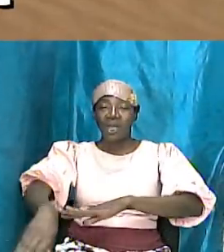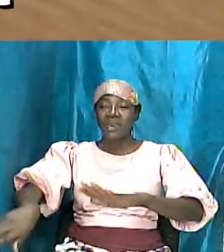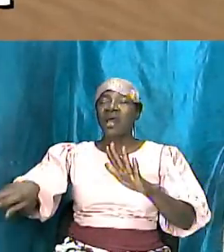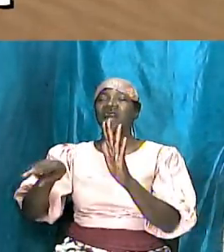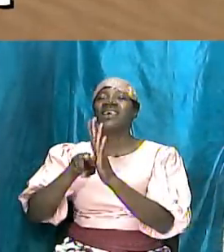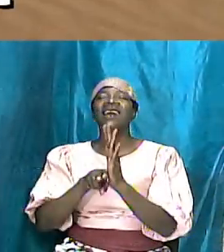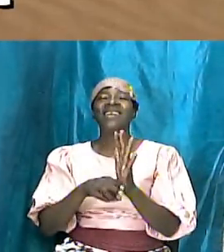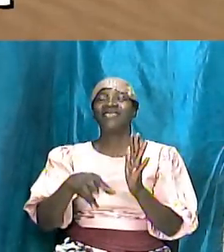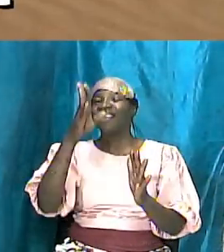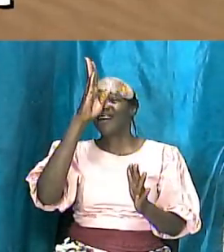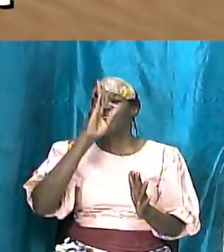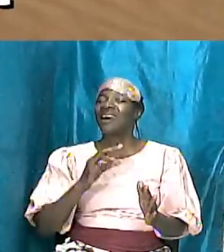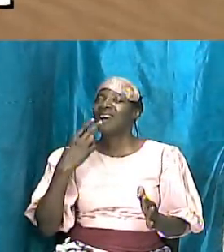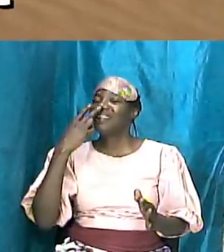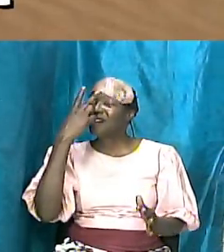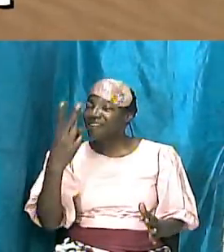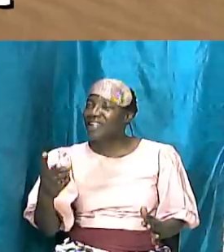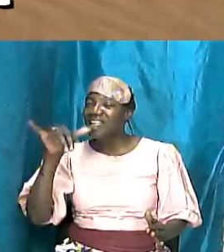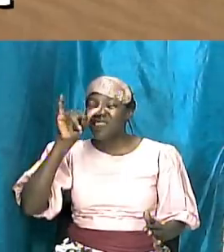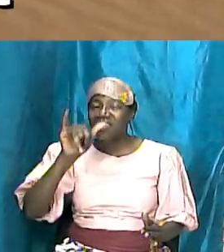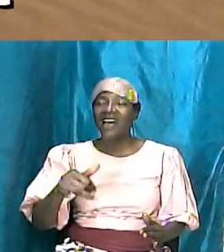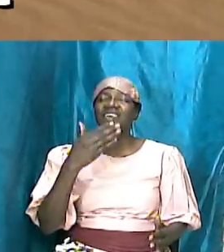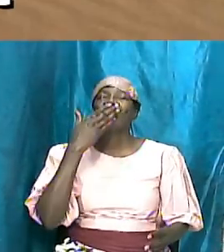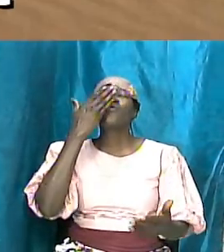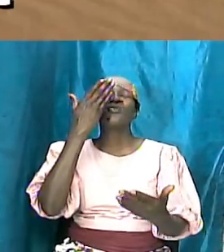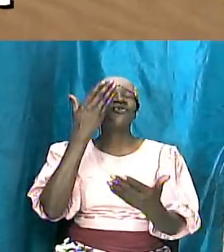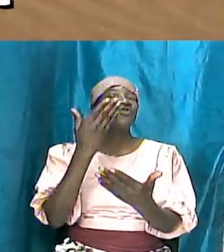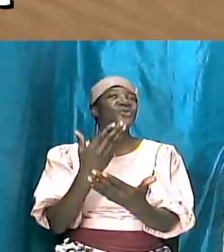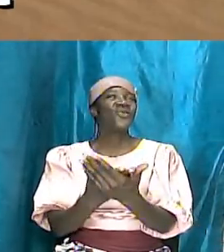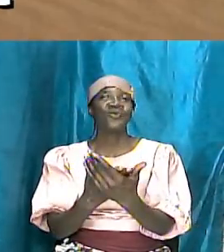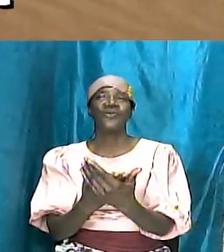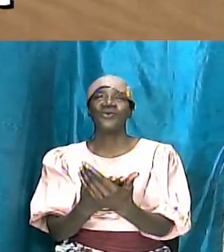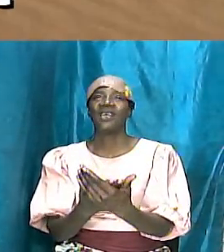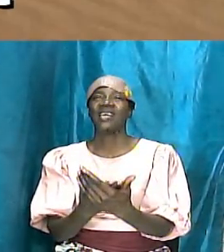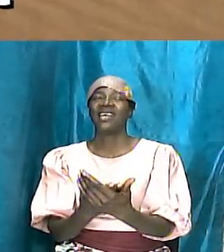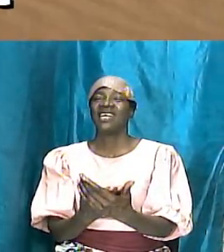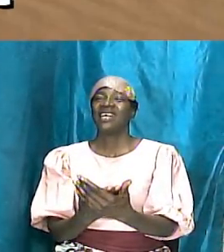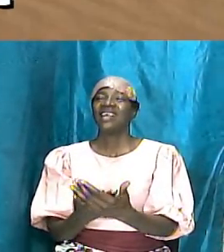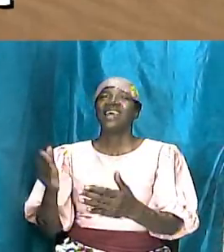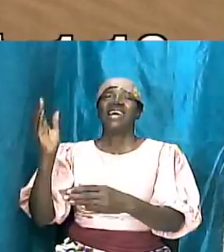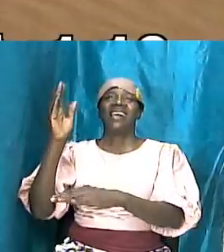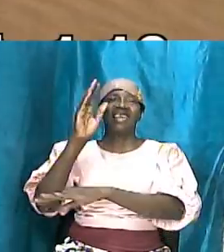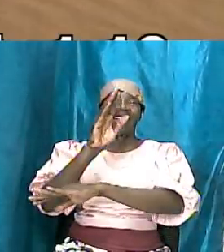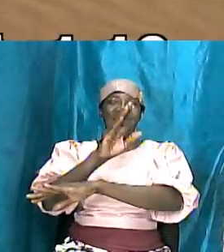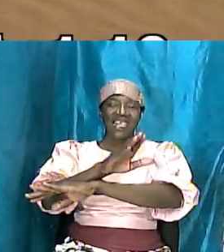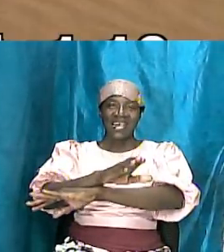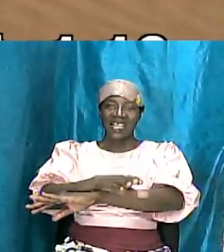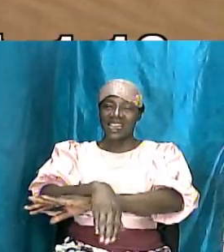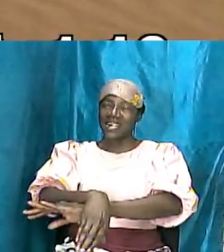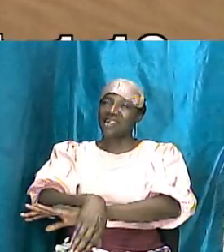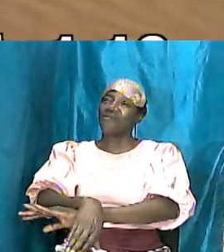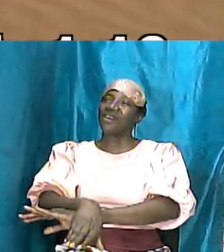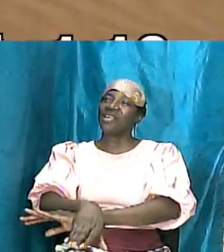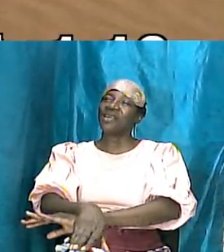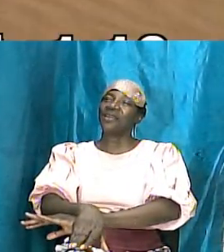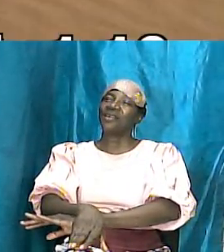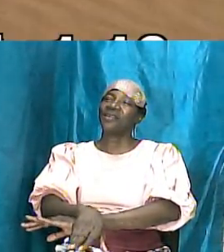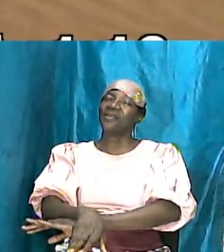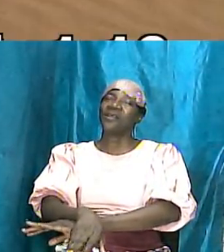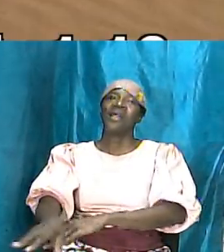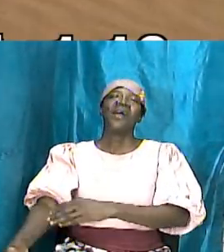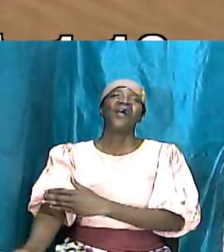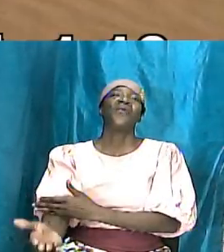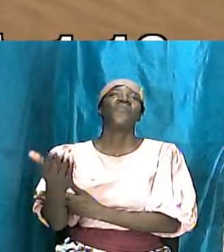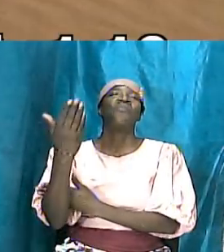saw that it was good. And the evening, saints of God, and